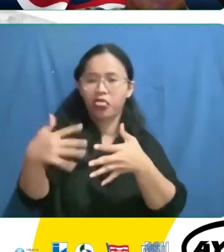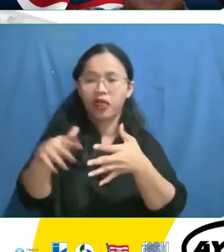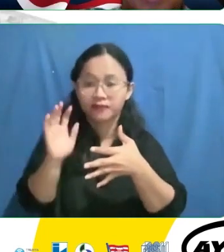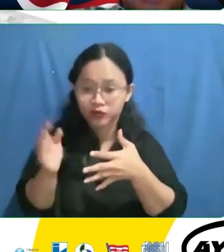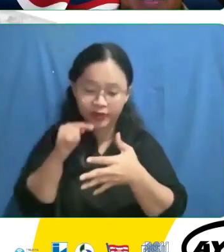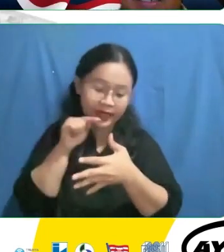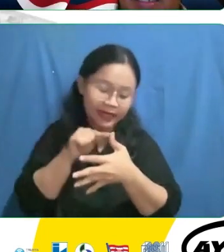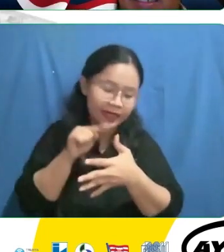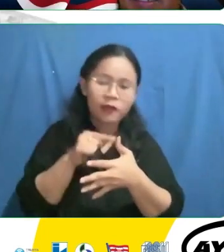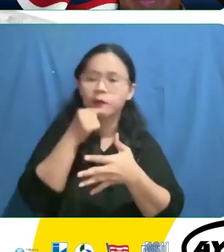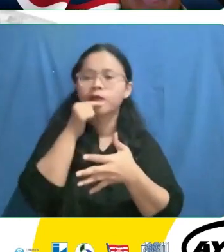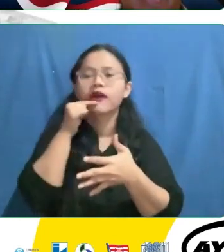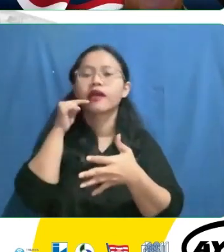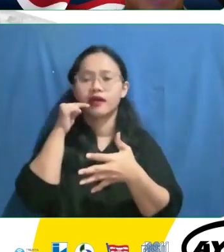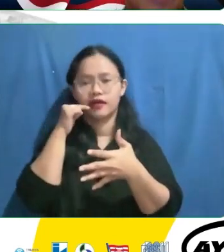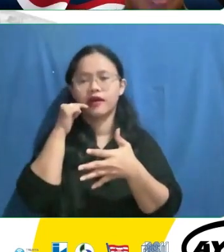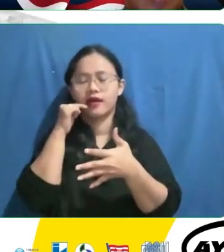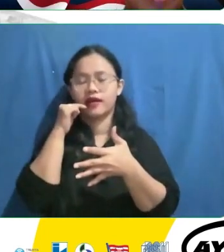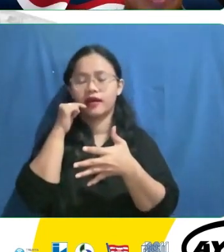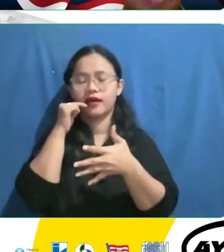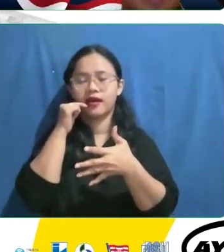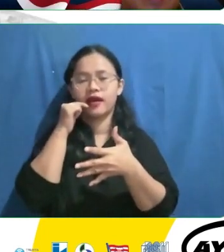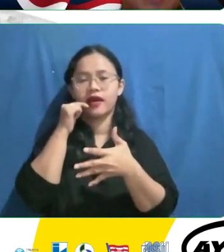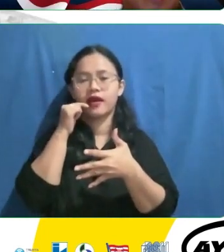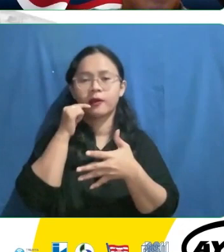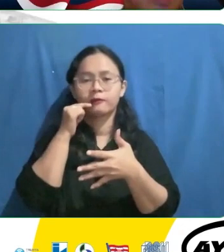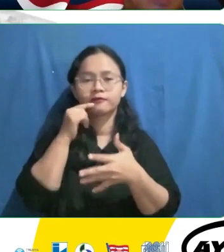red color. And we studied